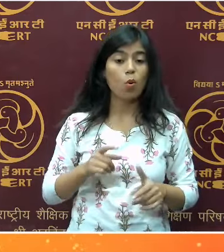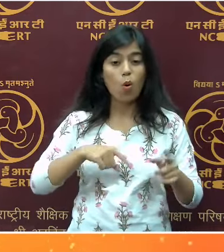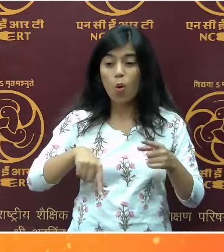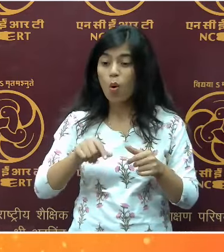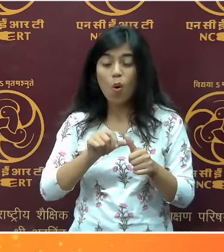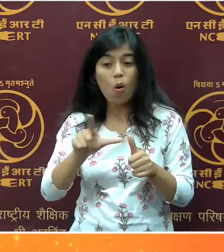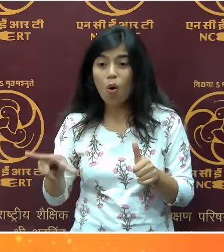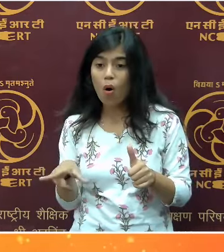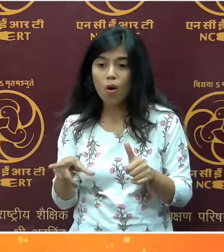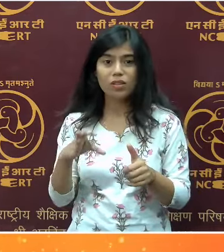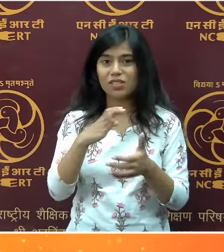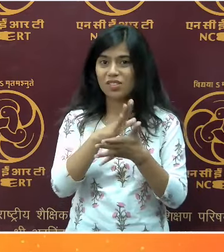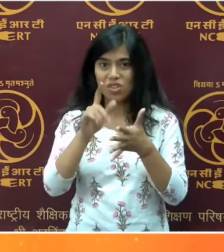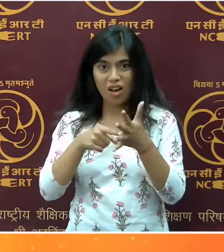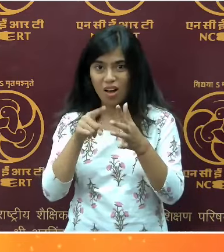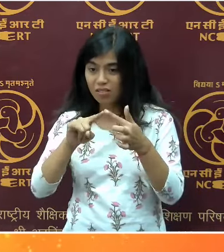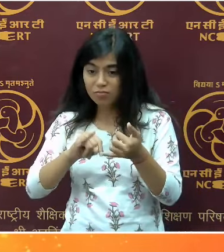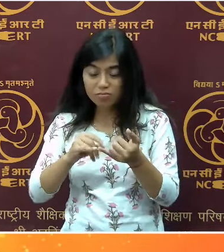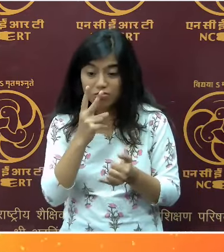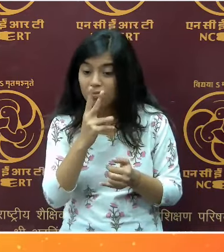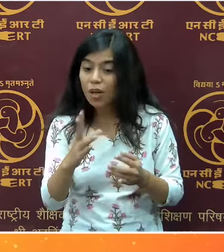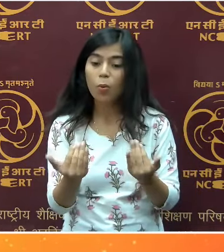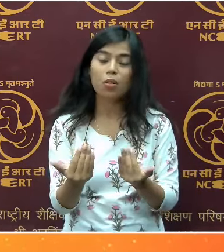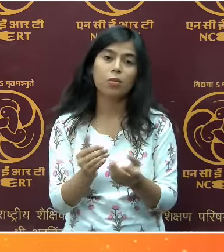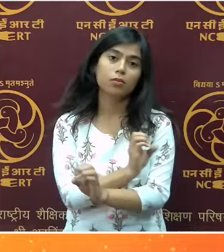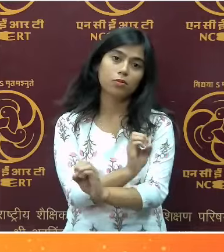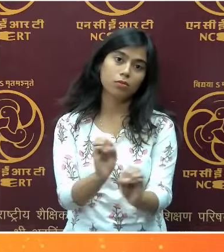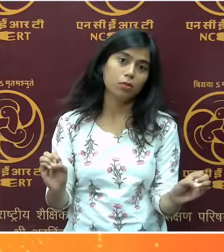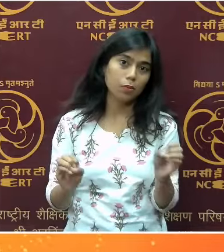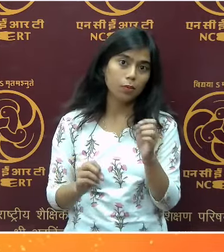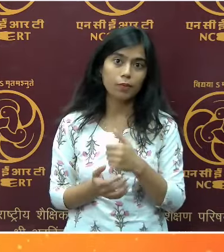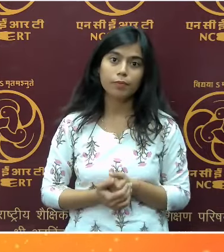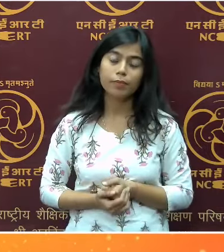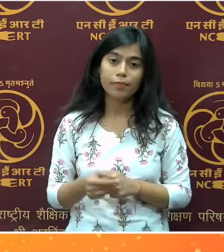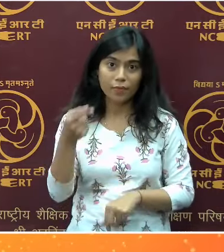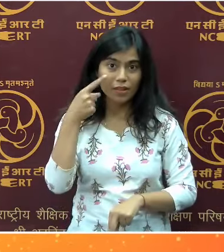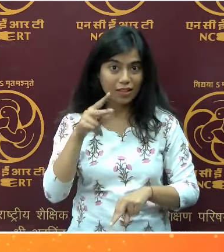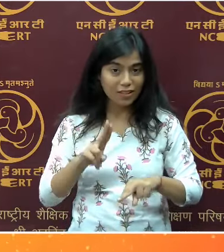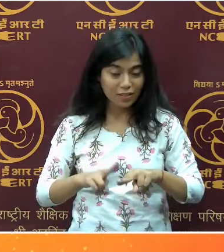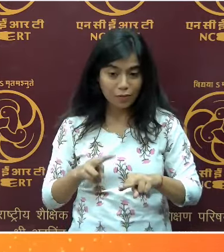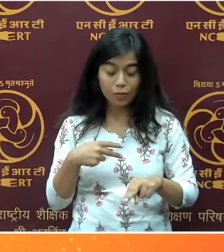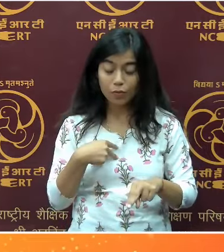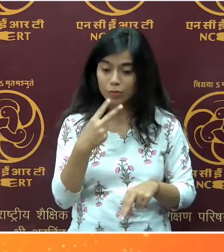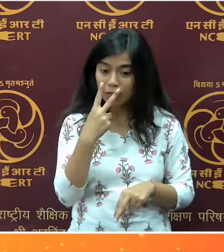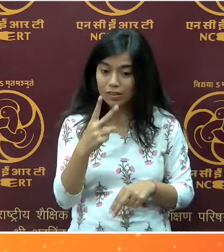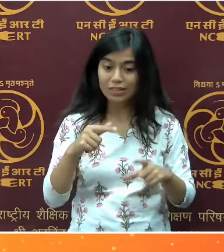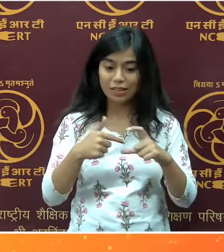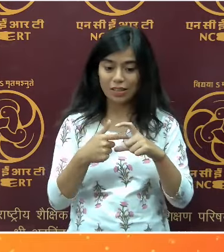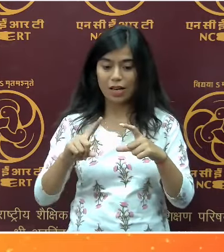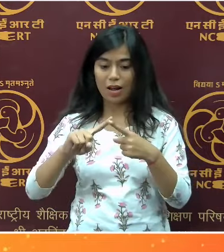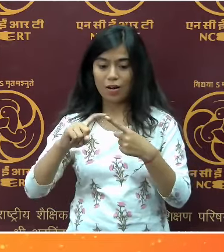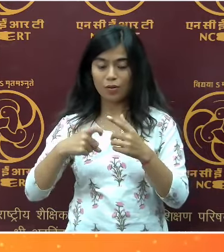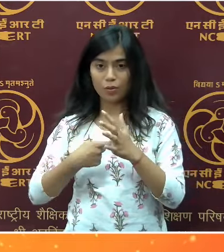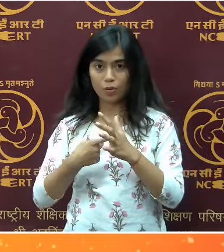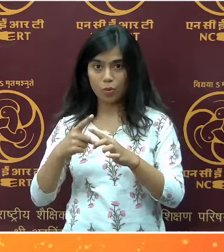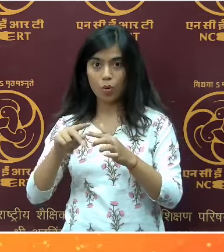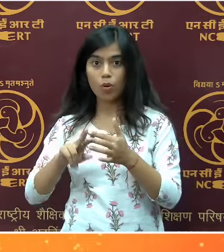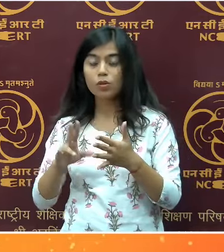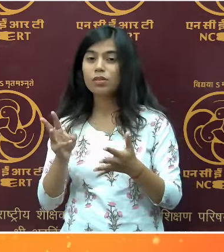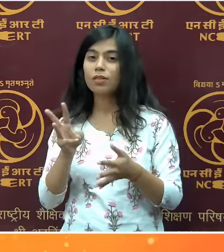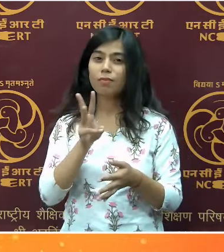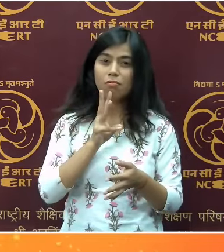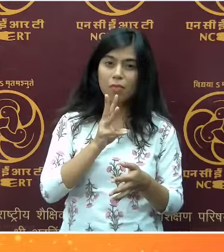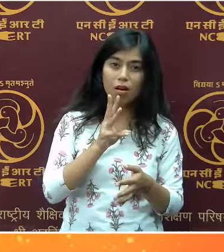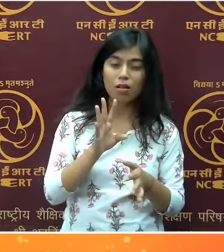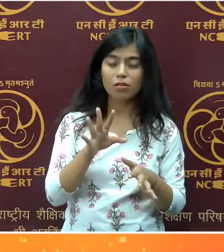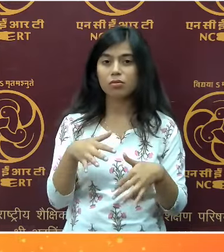charges move, only electron move. But if you look at the electrolysis process, there in liquid the